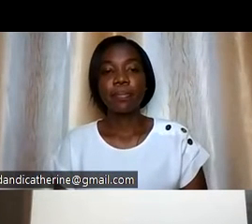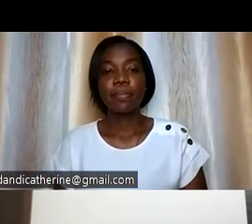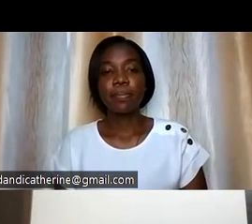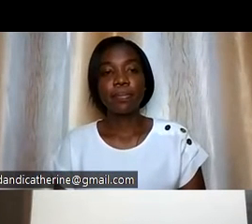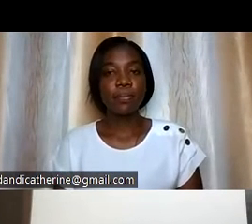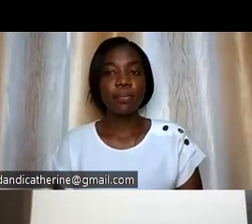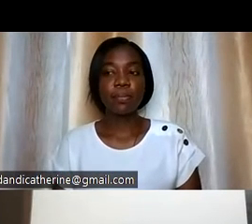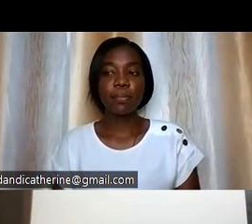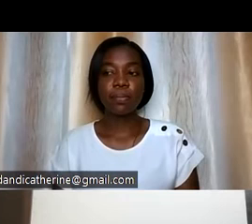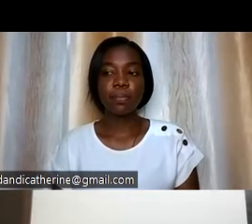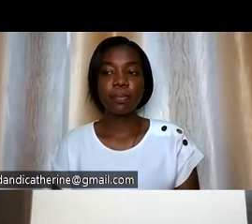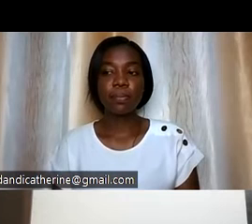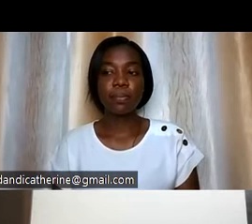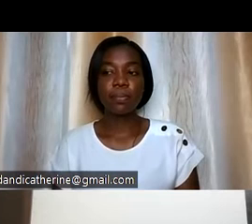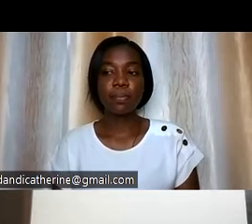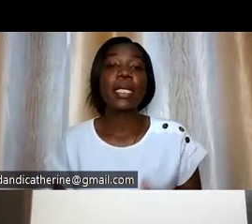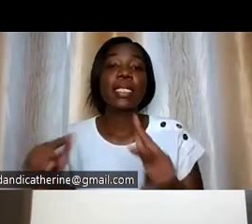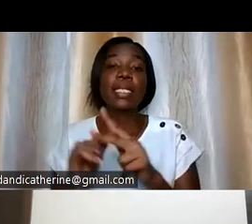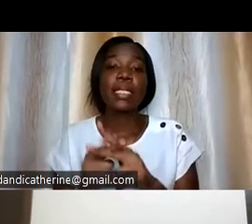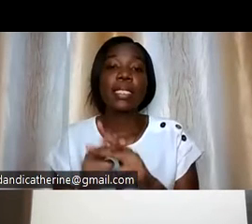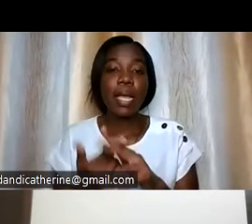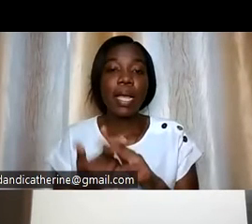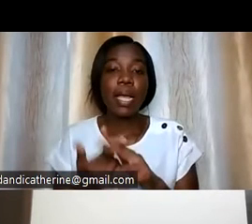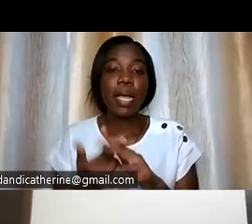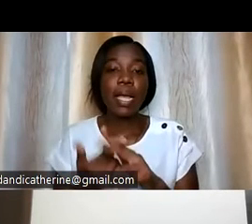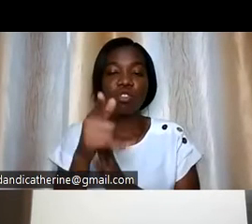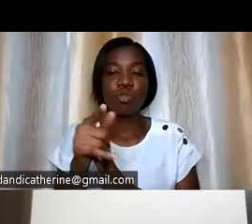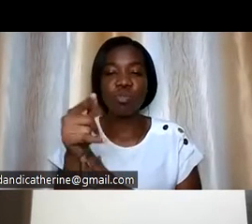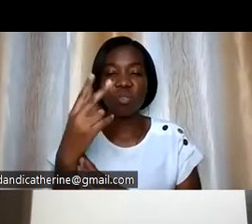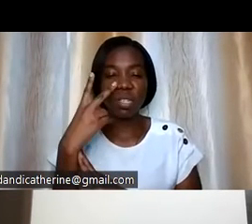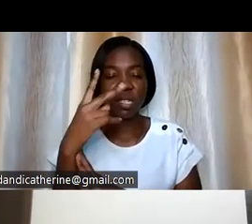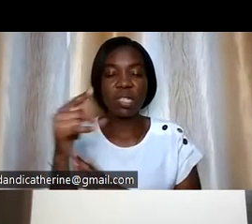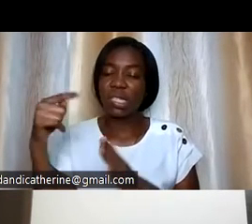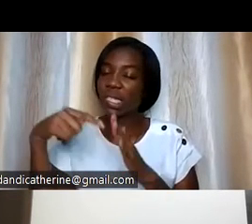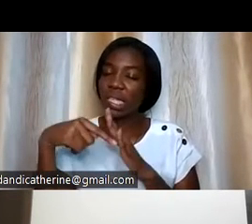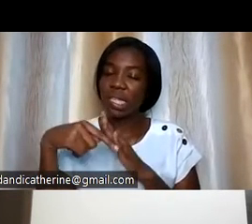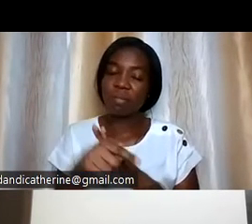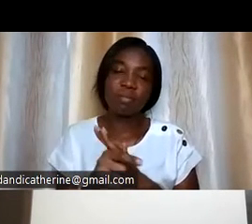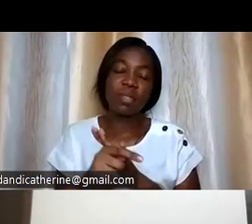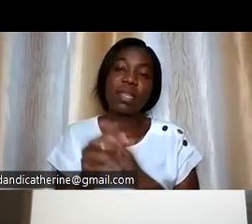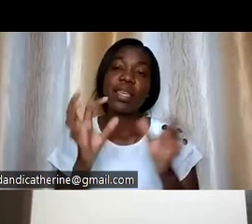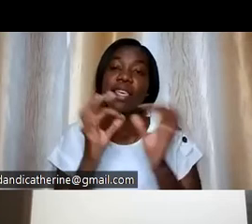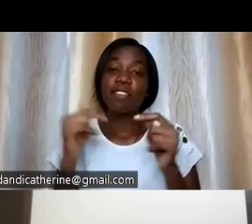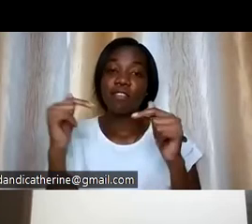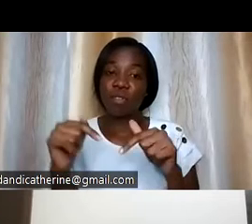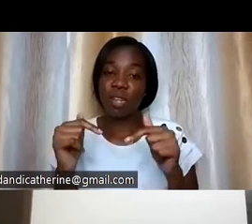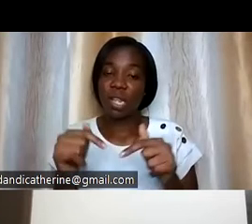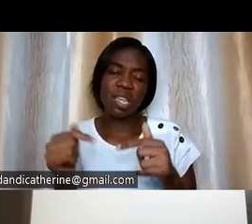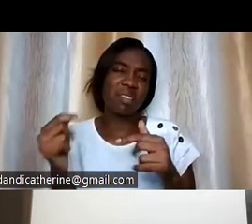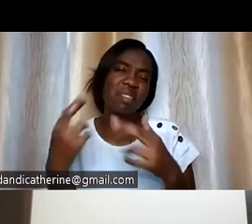It starts with you. Look deep inside you. If it's to be, it's up to me. It's up to